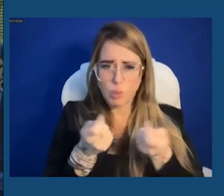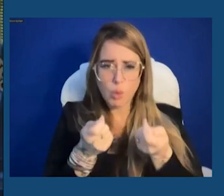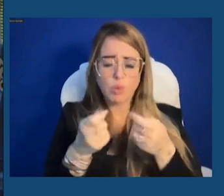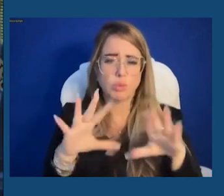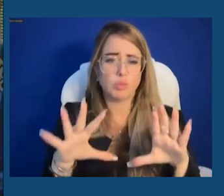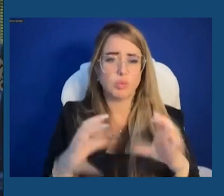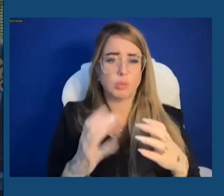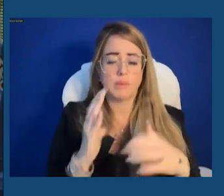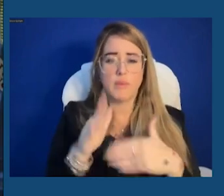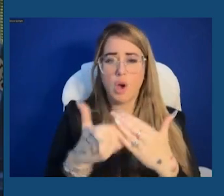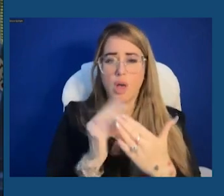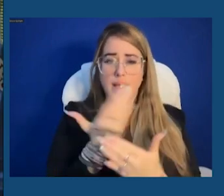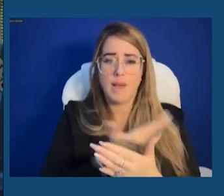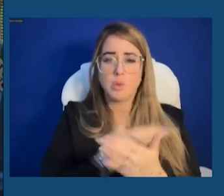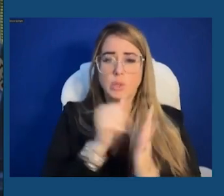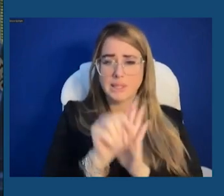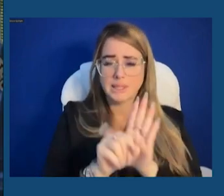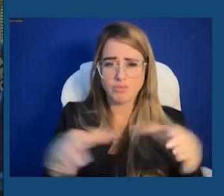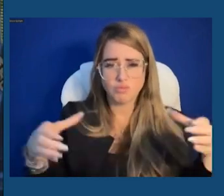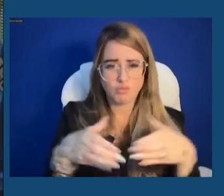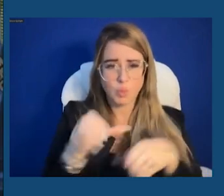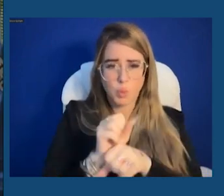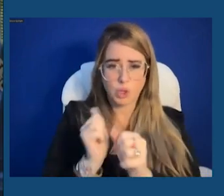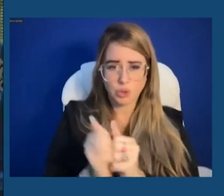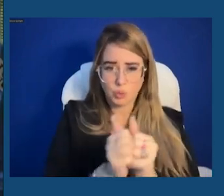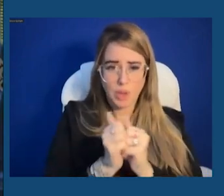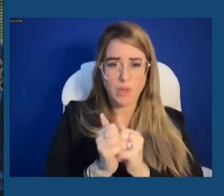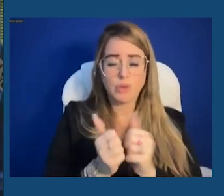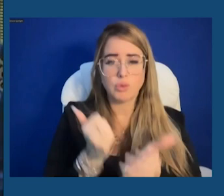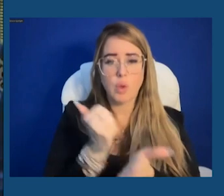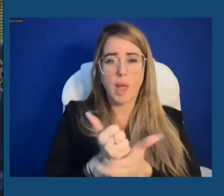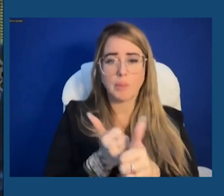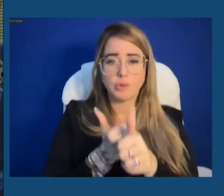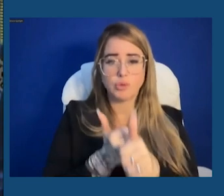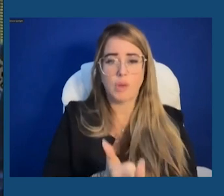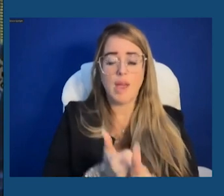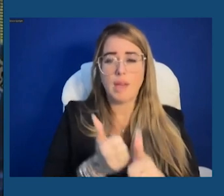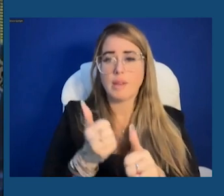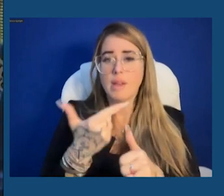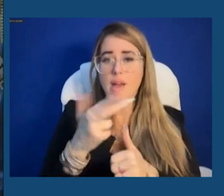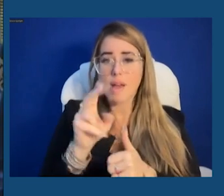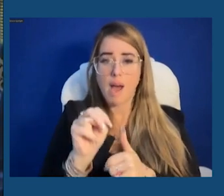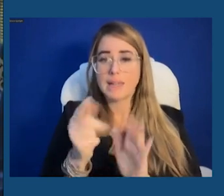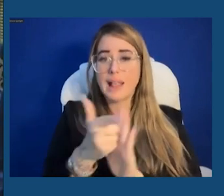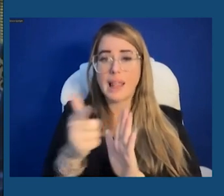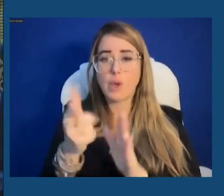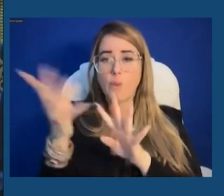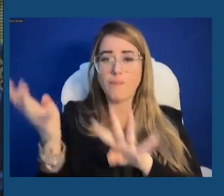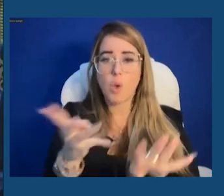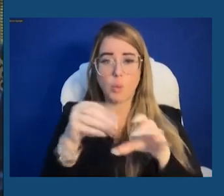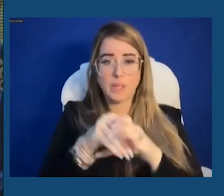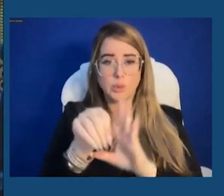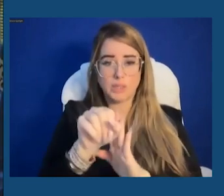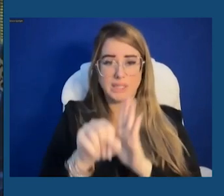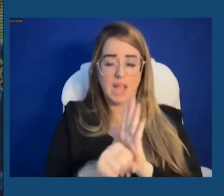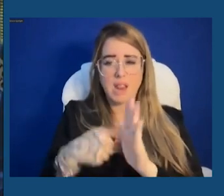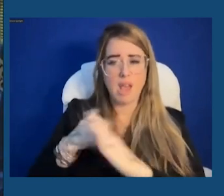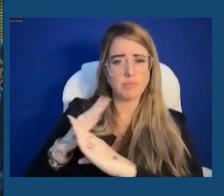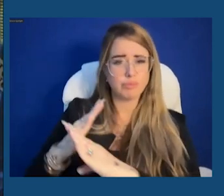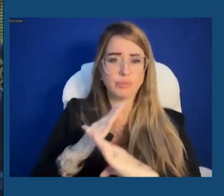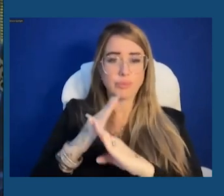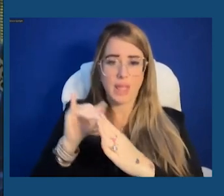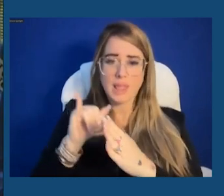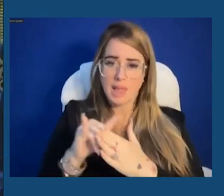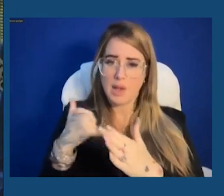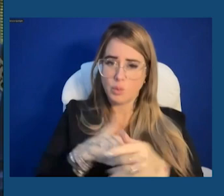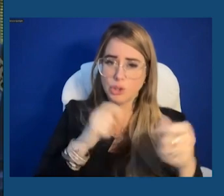our contiguous states to help us track the flow of illegal guns into our state, and it really made a difference. So we're making those changes. We